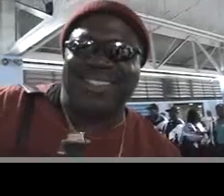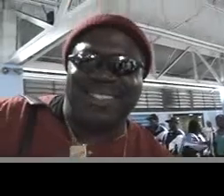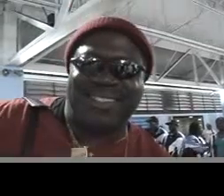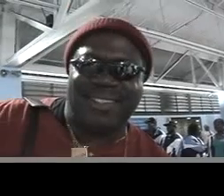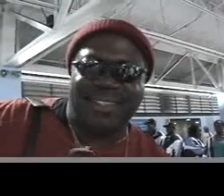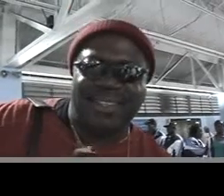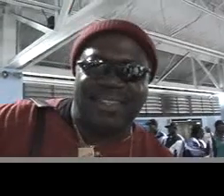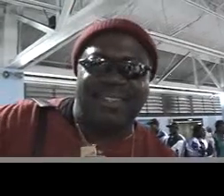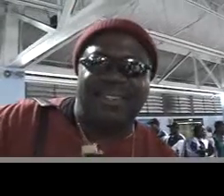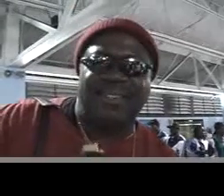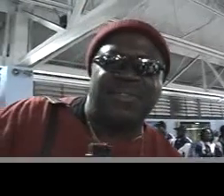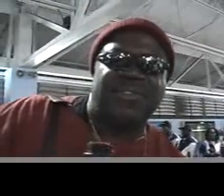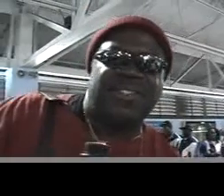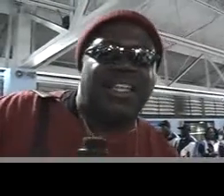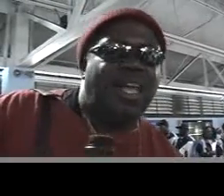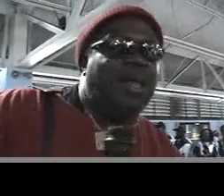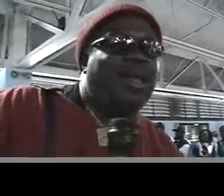Williams.